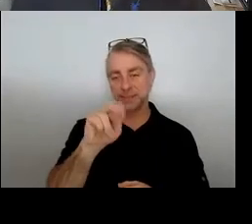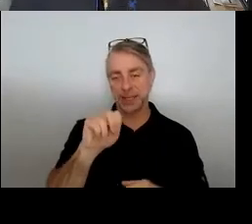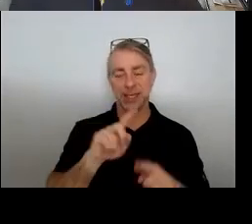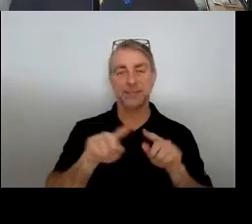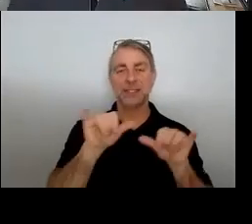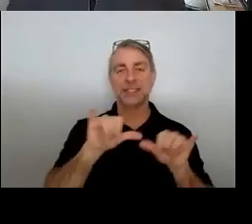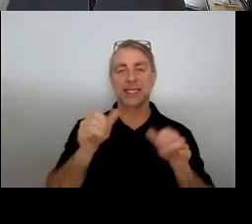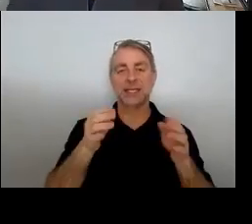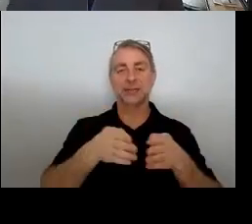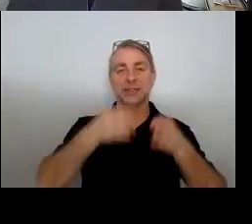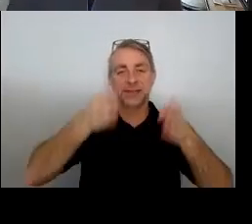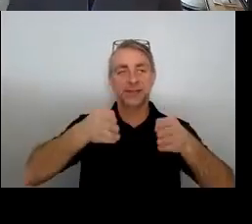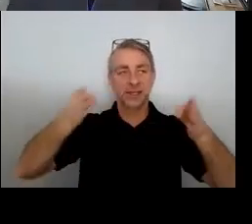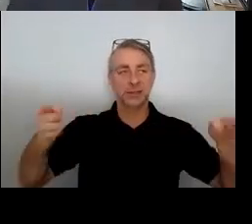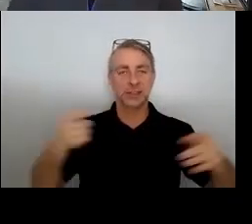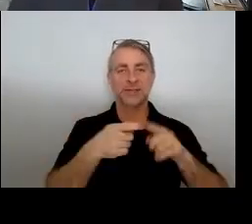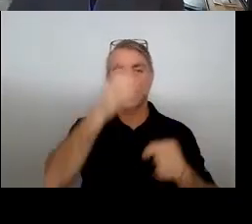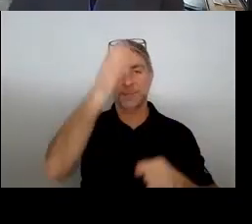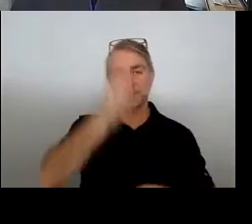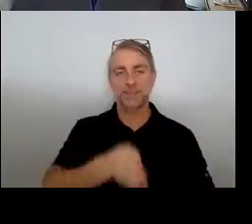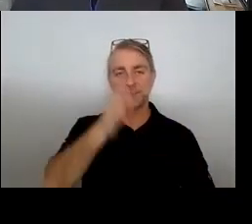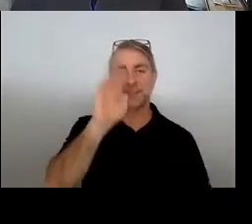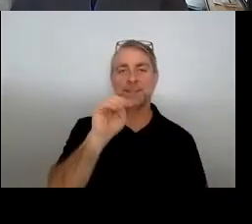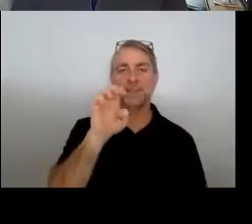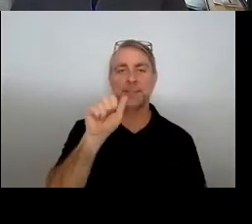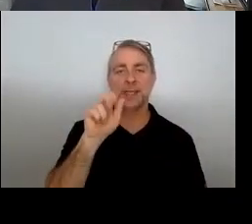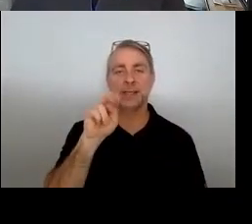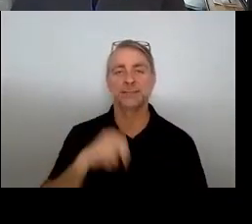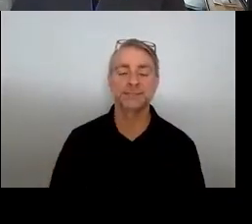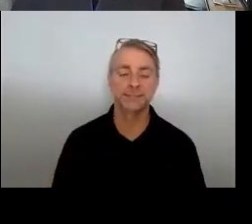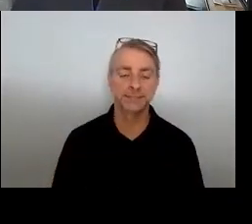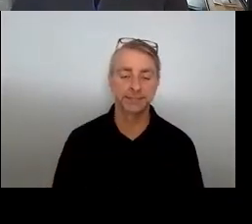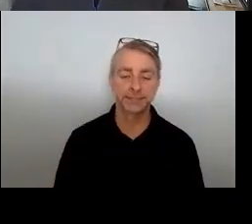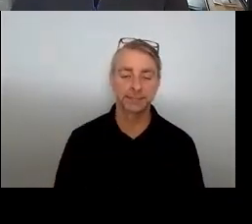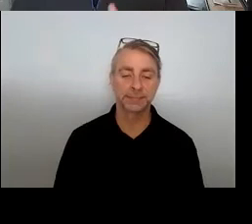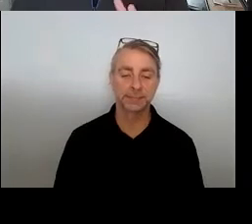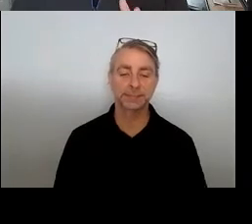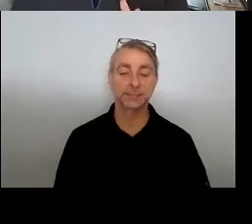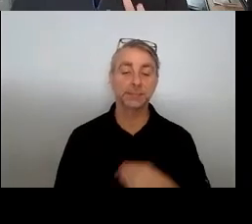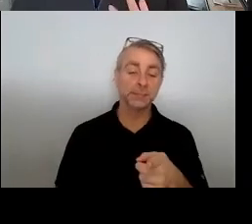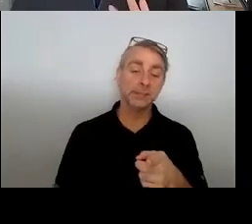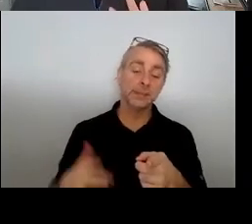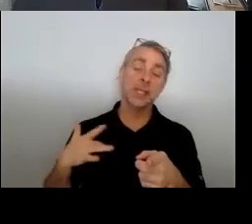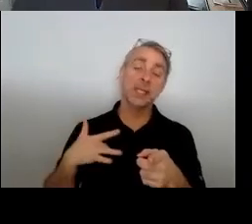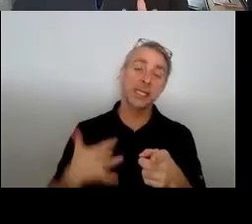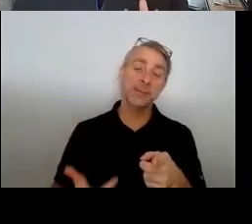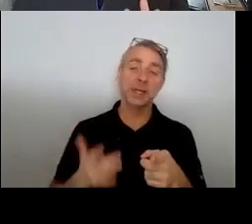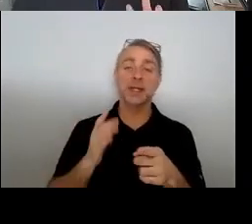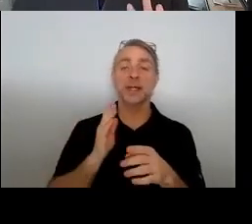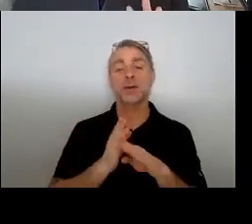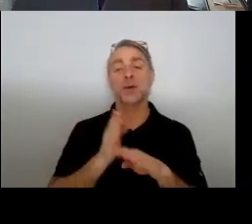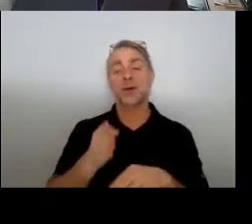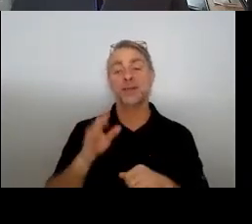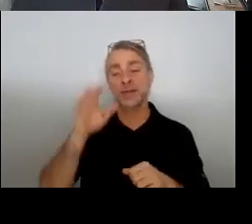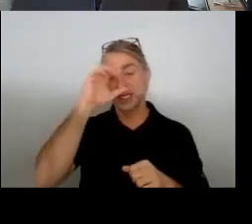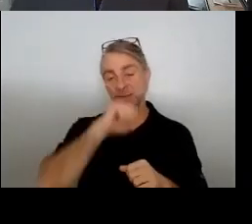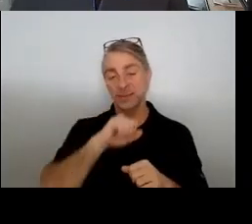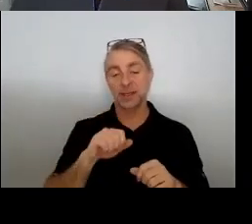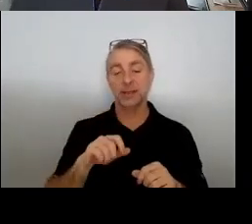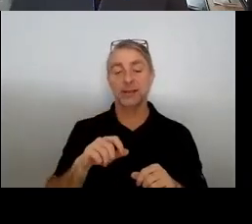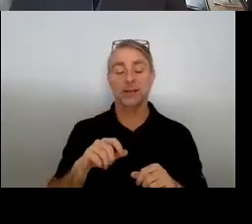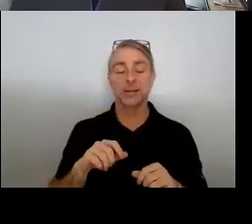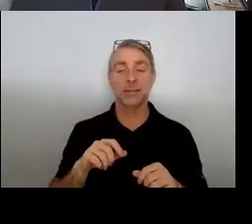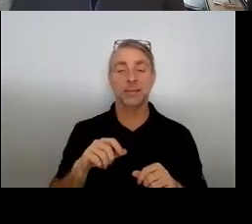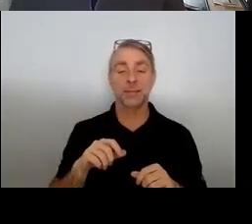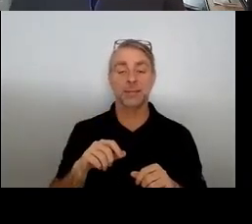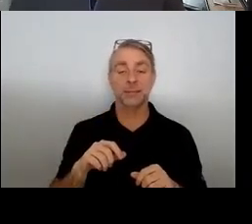variation. So again, this is likely an overestimate, but if we pretended for a second that it wasn't, we'd